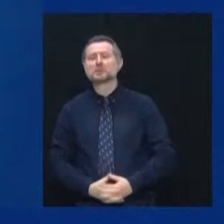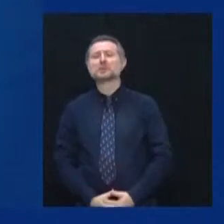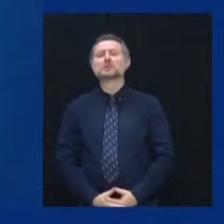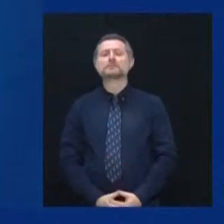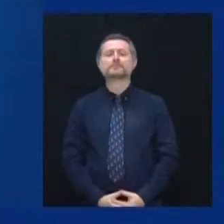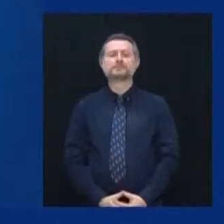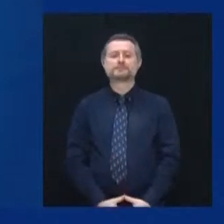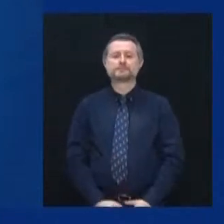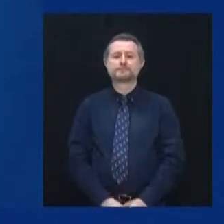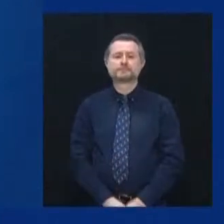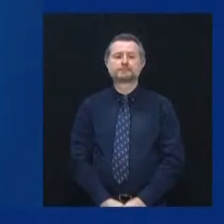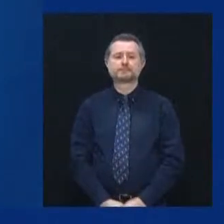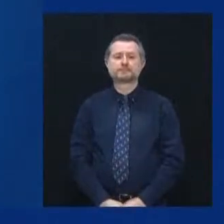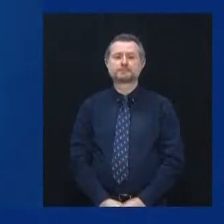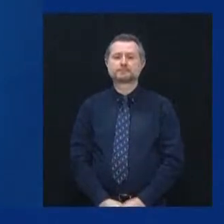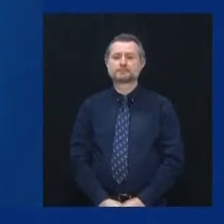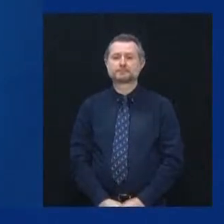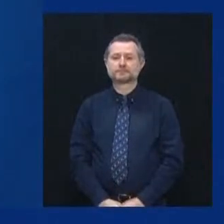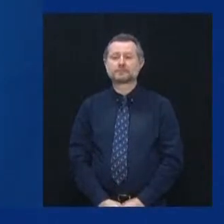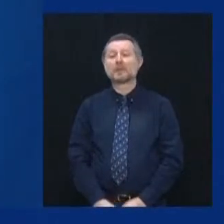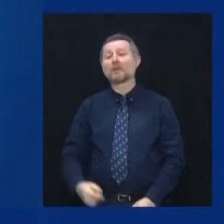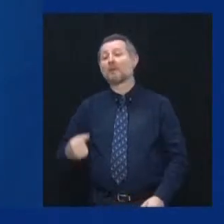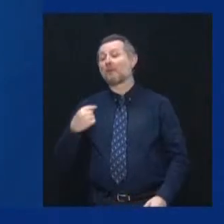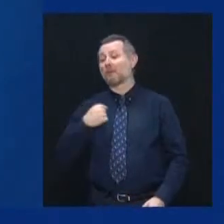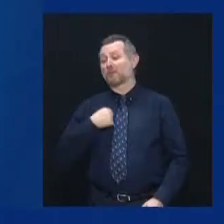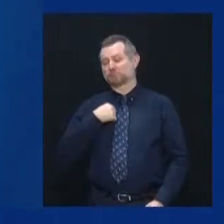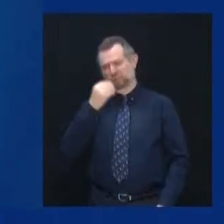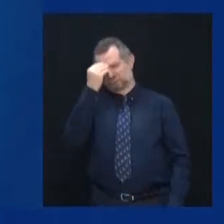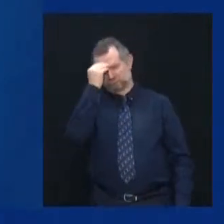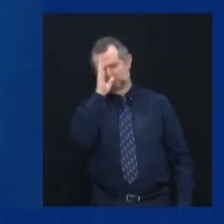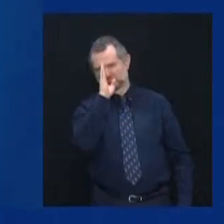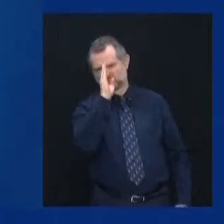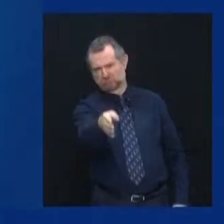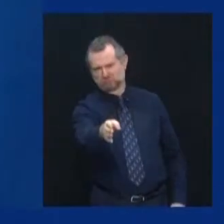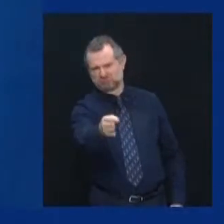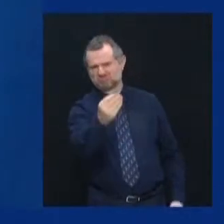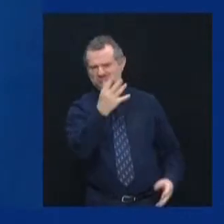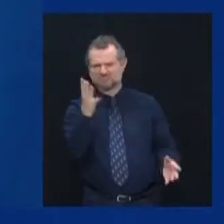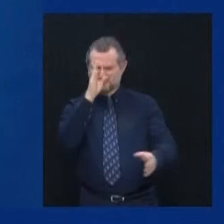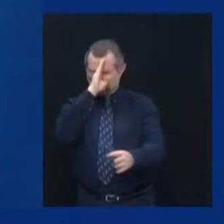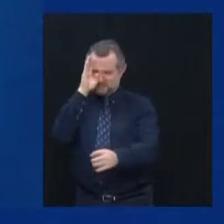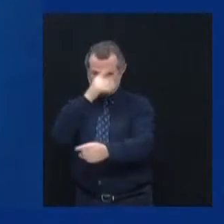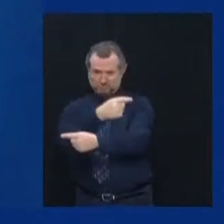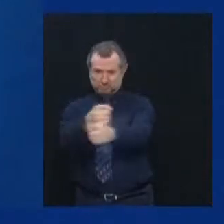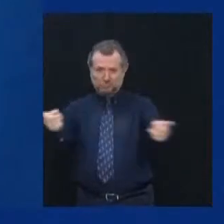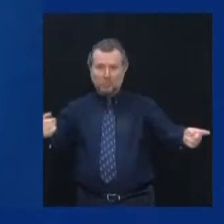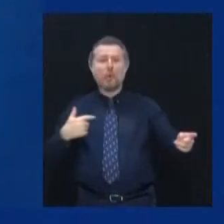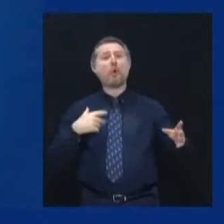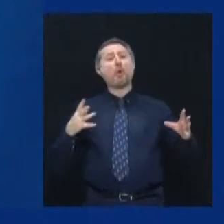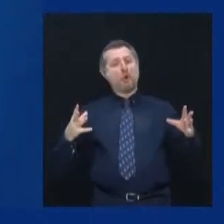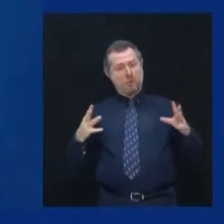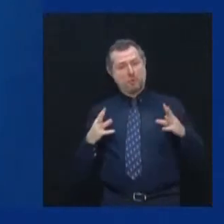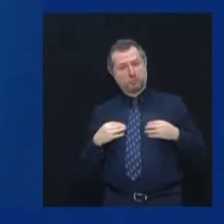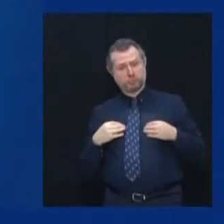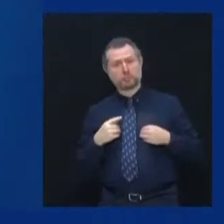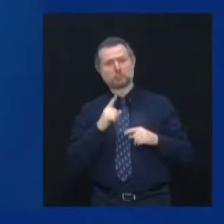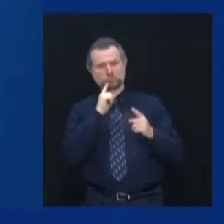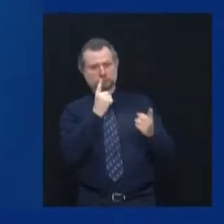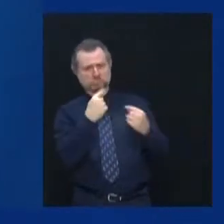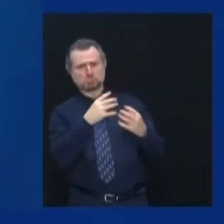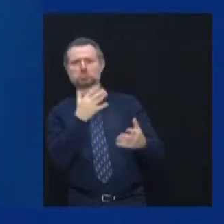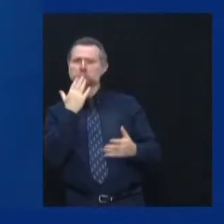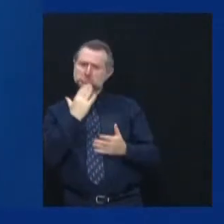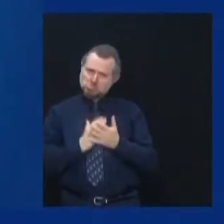I was direct with the hospitals, and they have responded plus or minus. You have